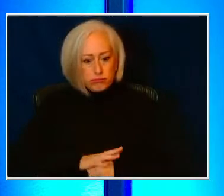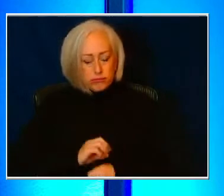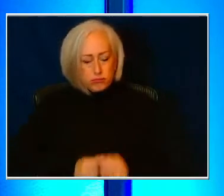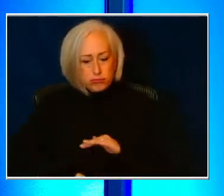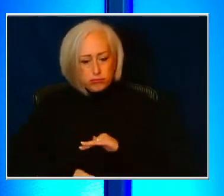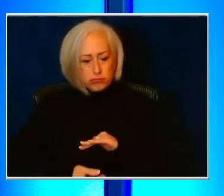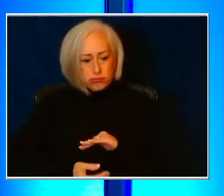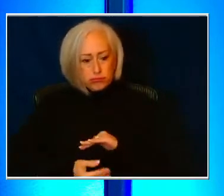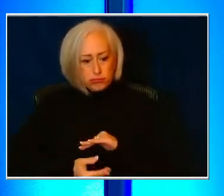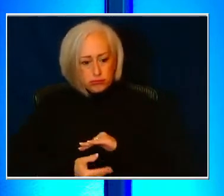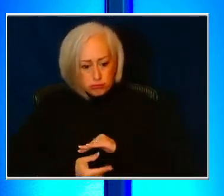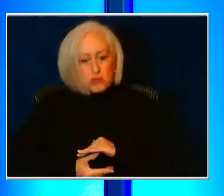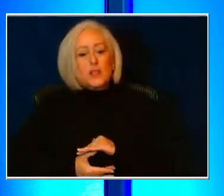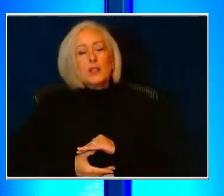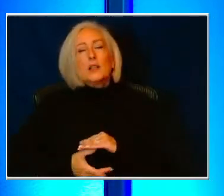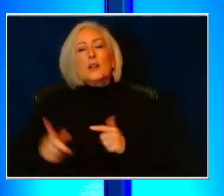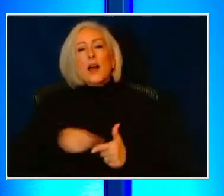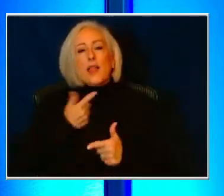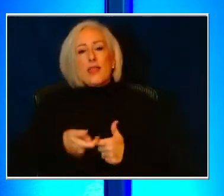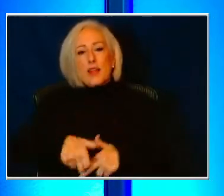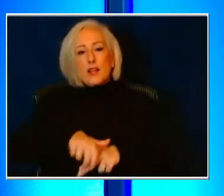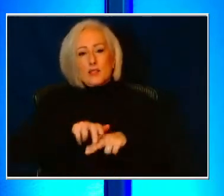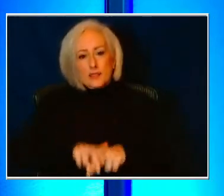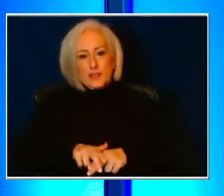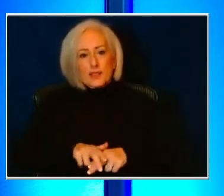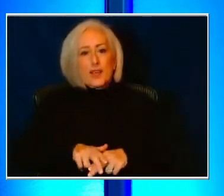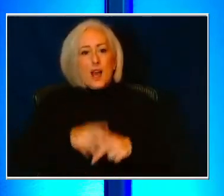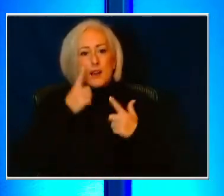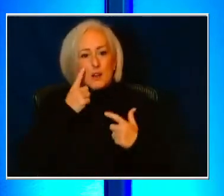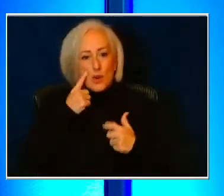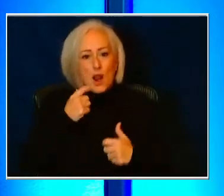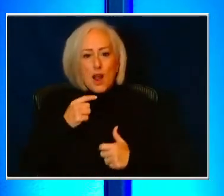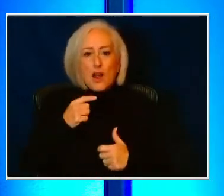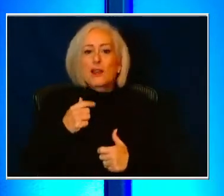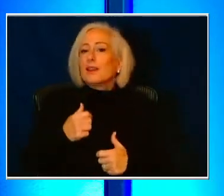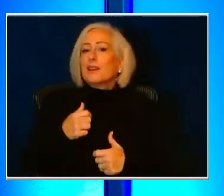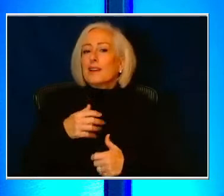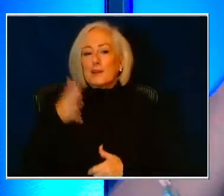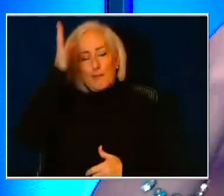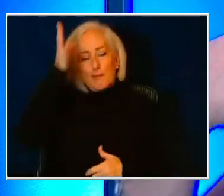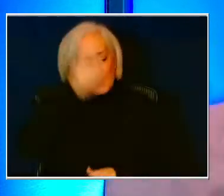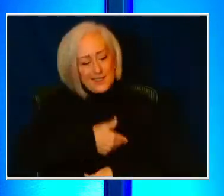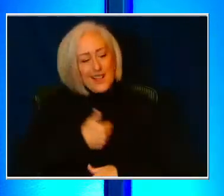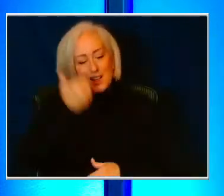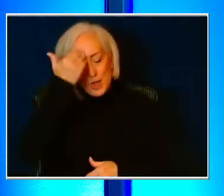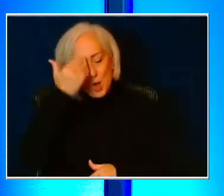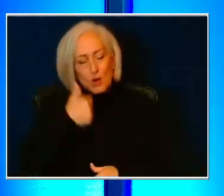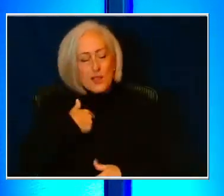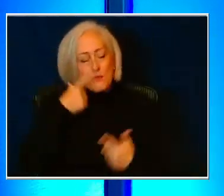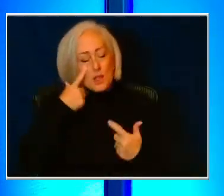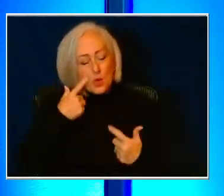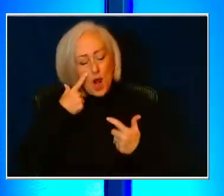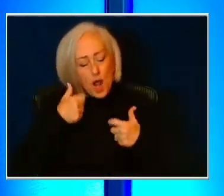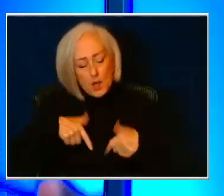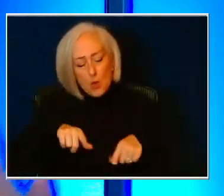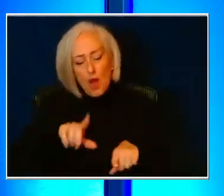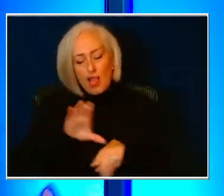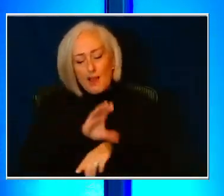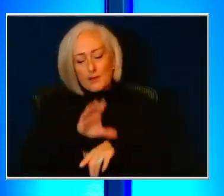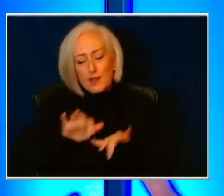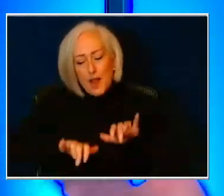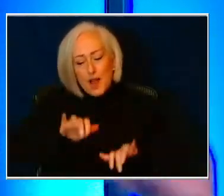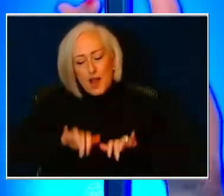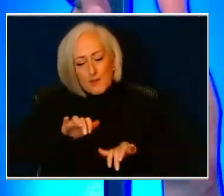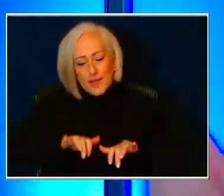cry, and my husband knows. My son's like, oh, she's blogging again. And then I'll be crying at the computer, and I can breathe for a few days. And then